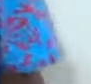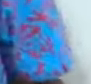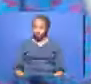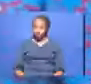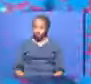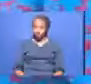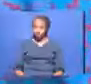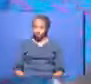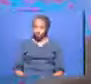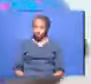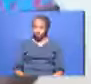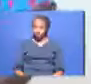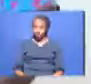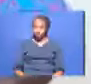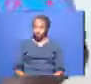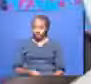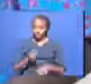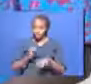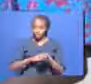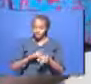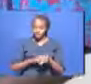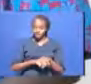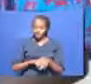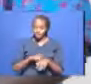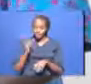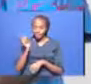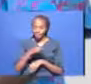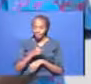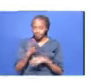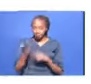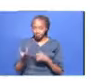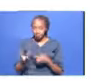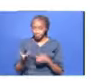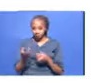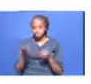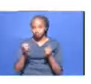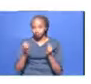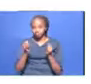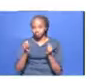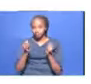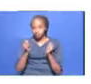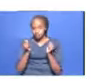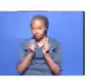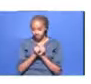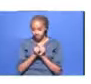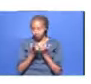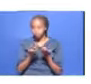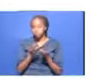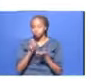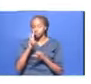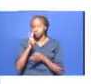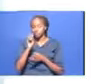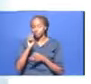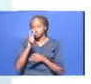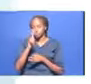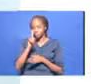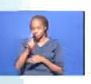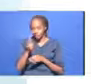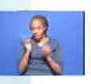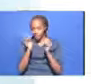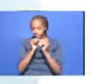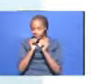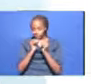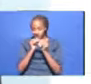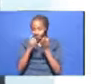A pleasant November afternoon, the year 2021. What an opportunity to meet and have a conversation with